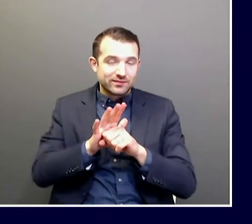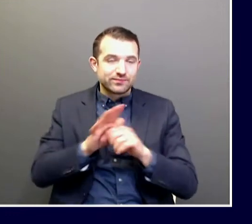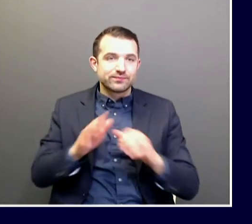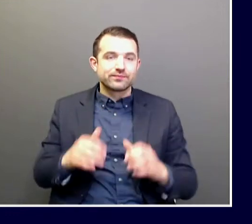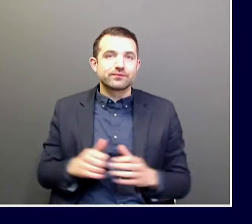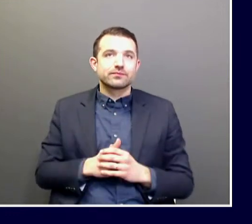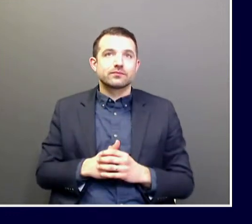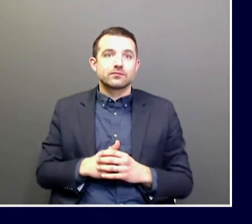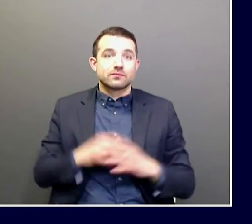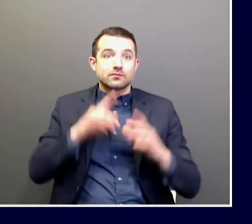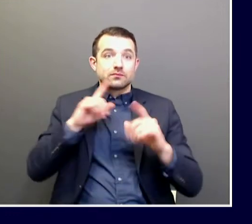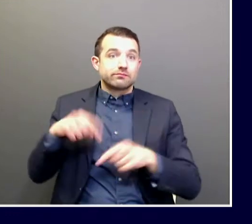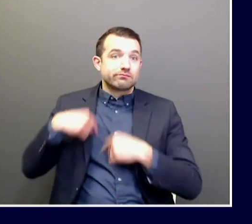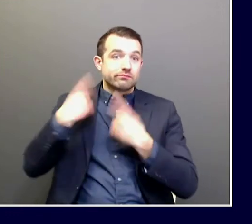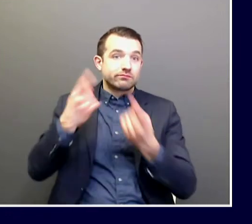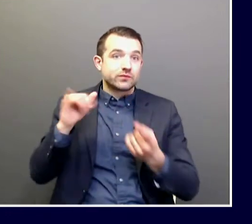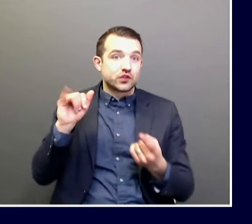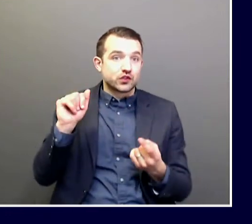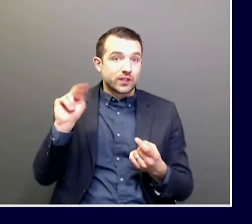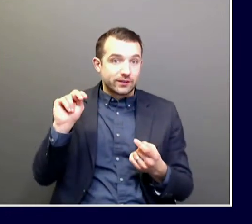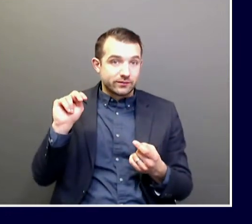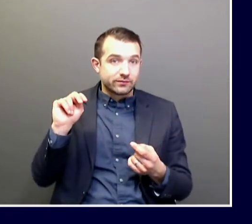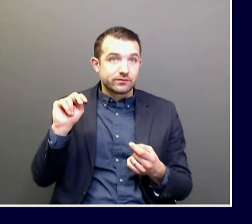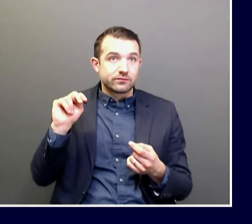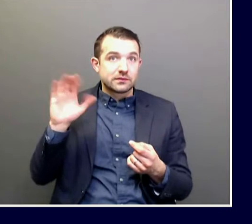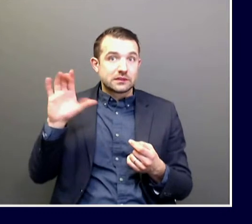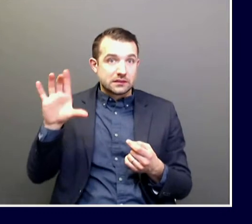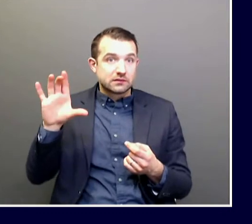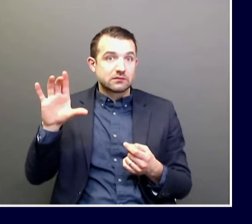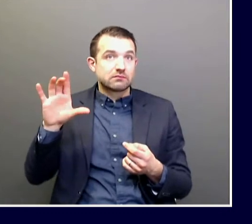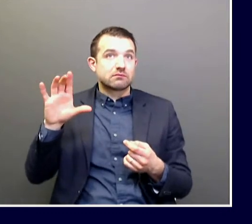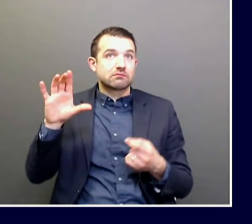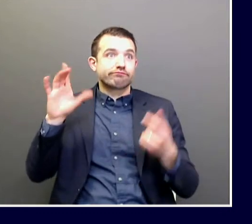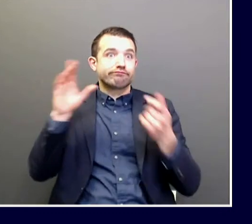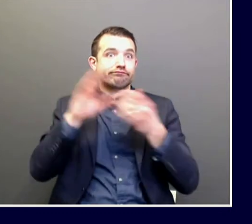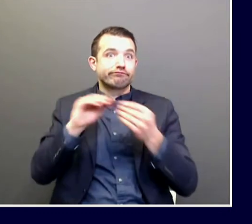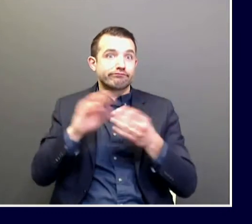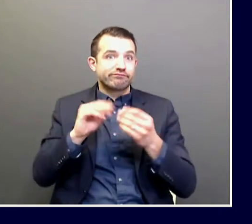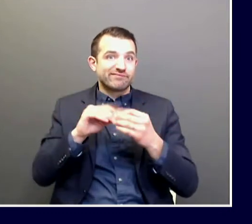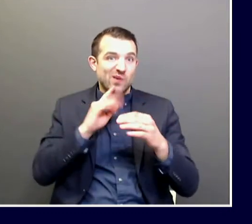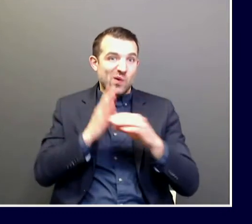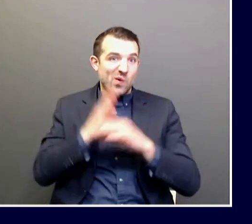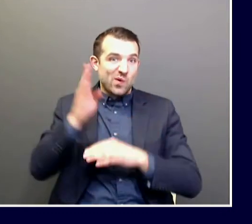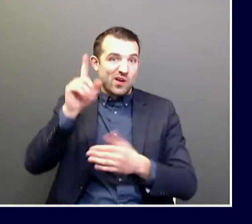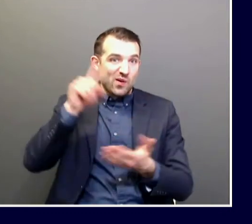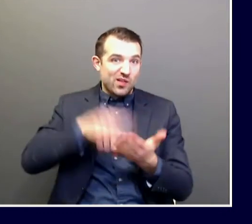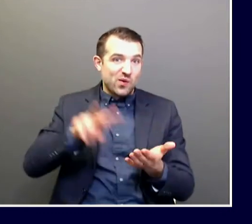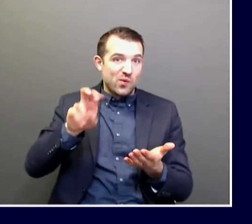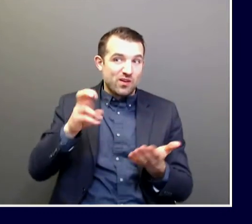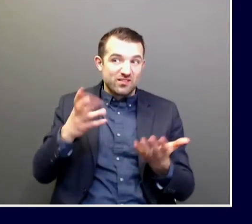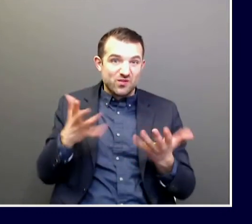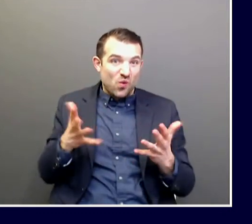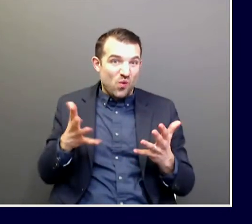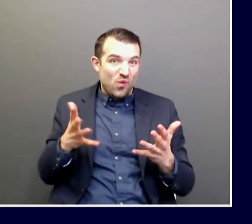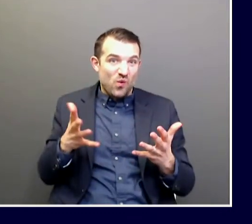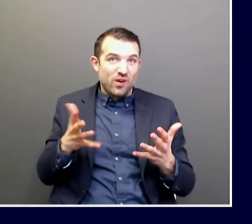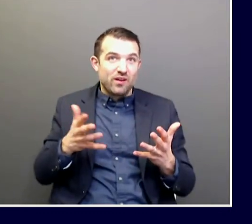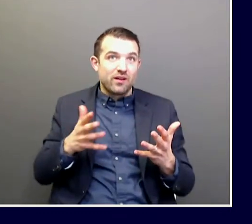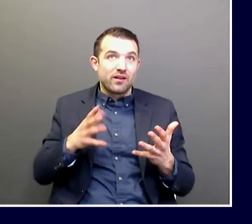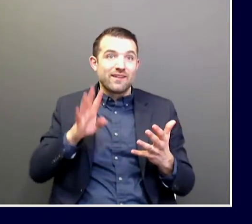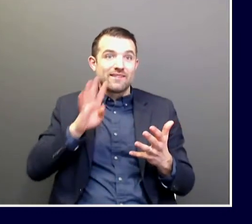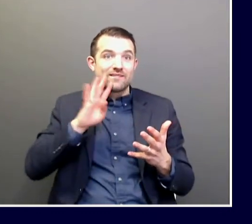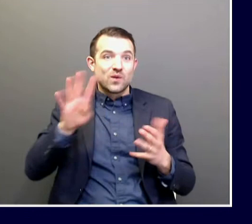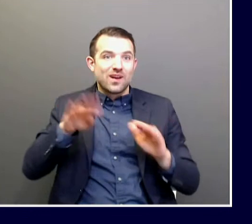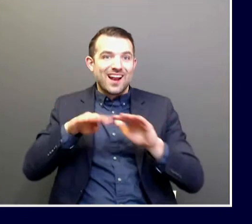January, the data that the CDC has released so far says we have more than 1,200 kids. And that data is only really through halfway